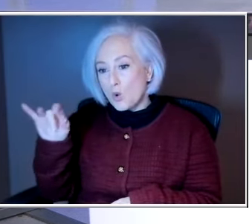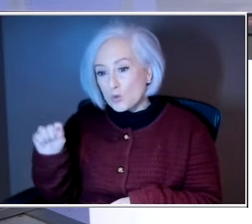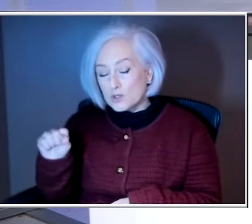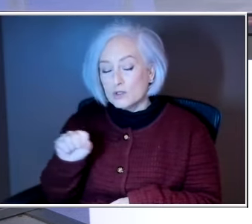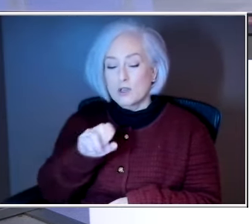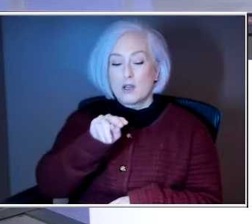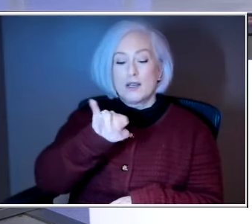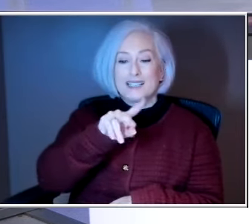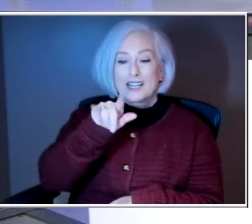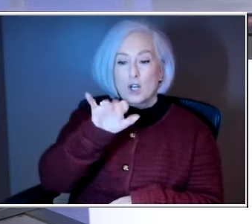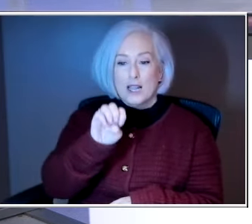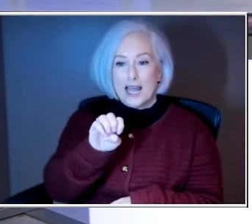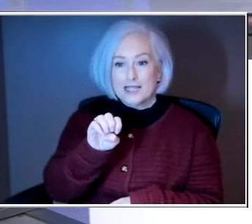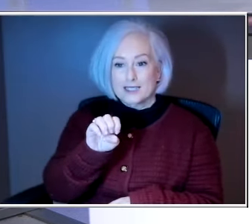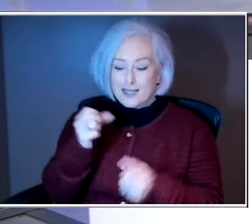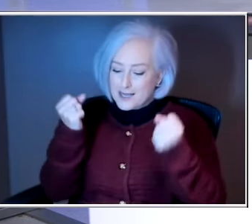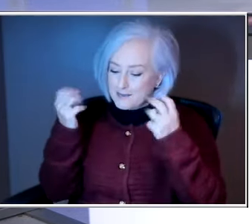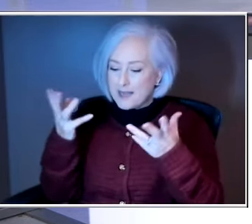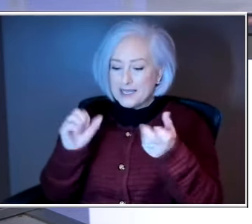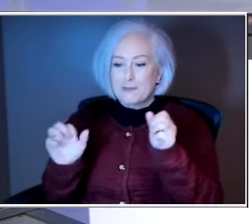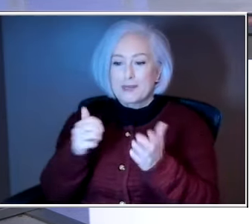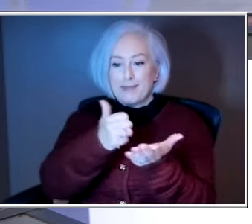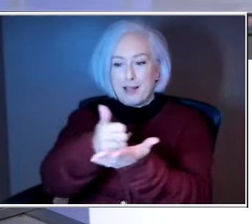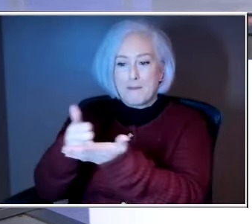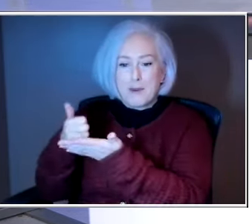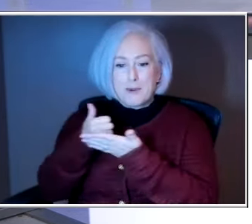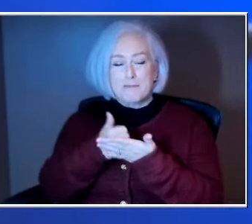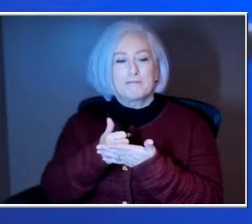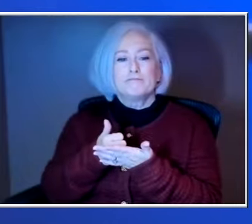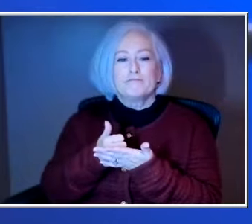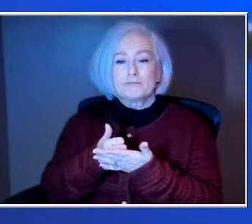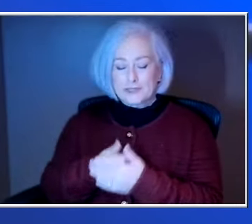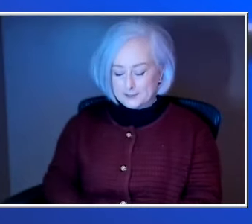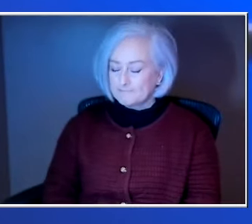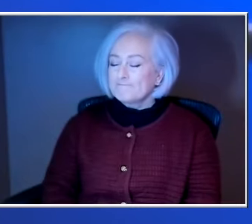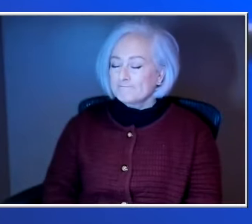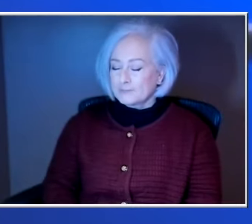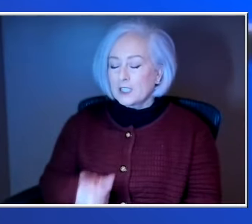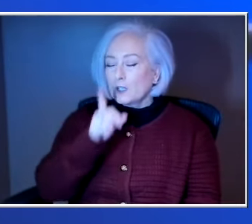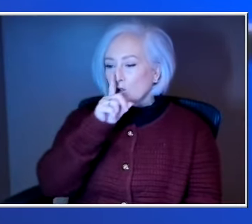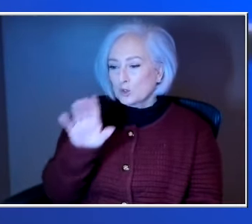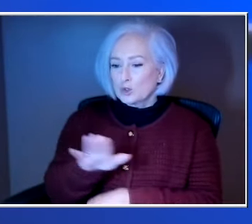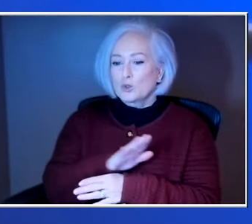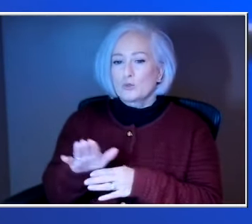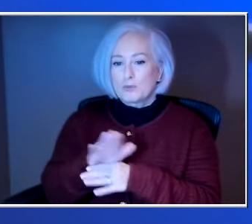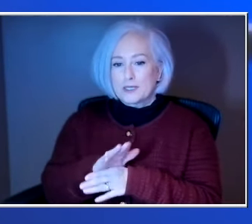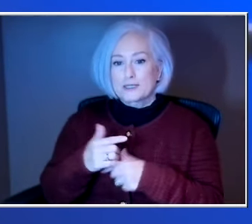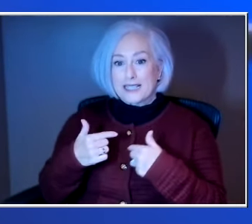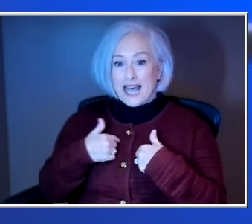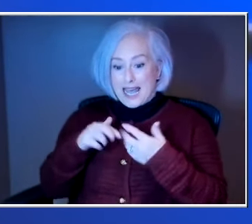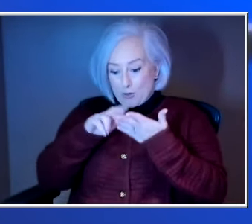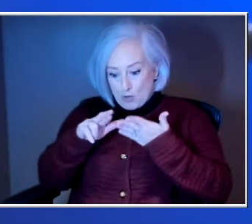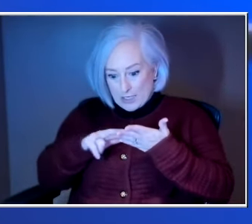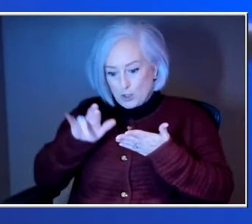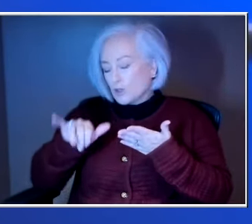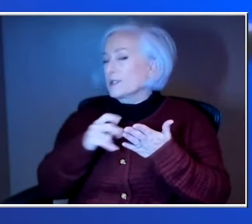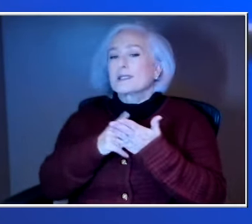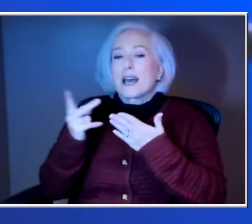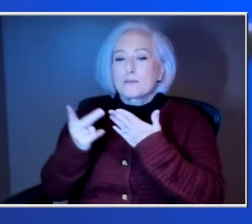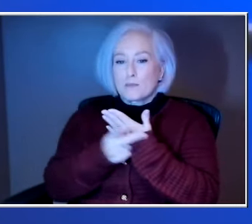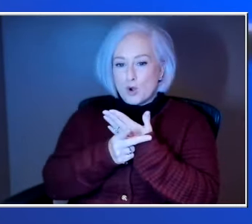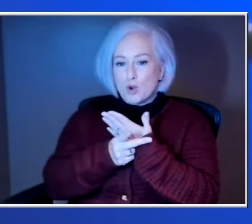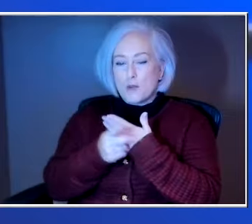takes a village when somebody's going down a big path like this. 100%. I feel because I did a lot of research on the program. I did a huge research, and I